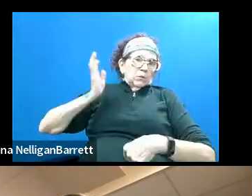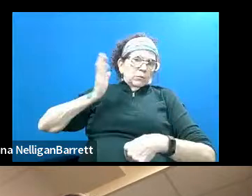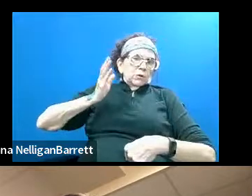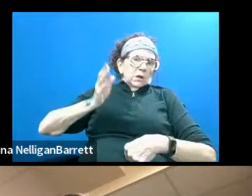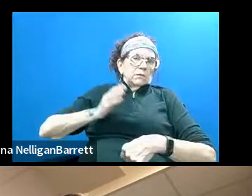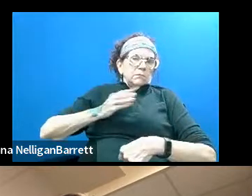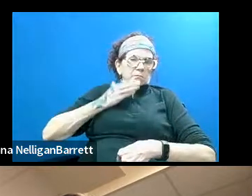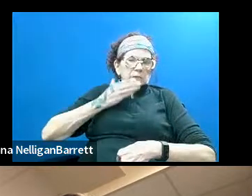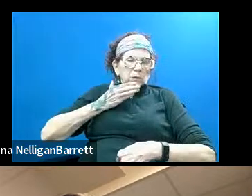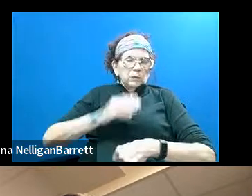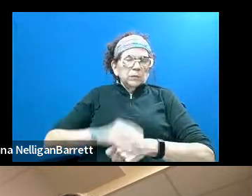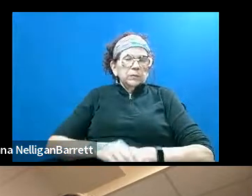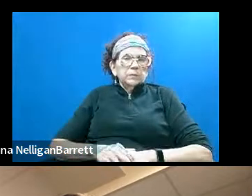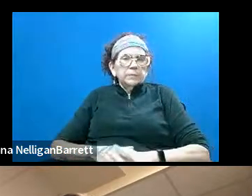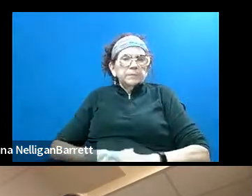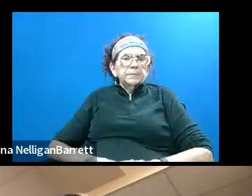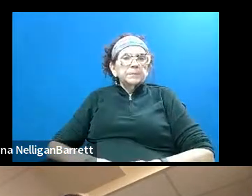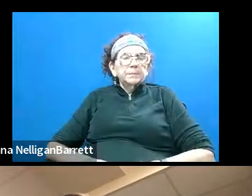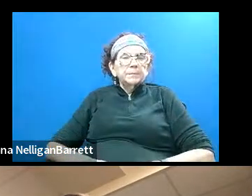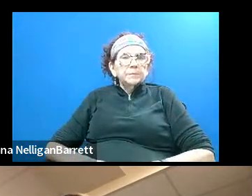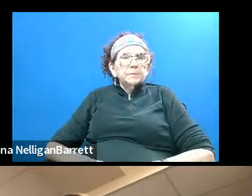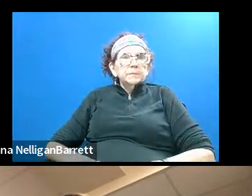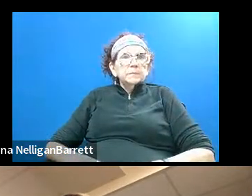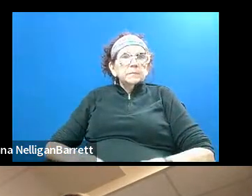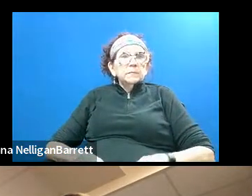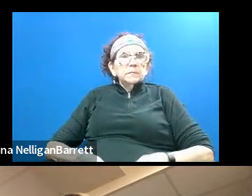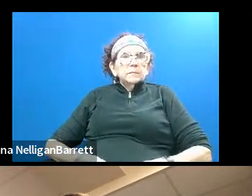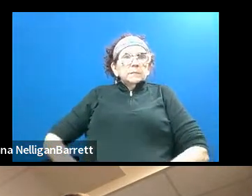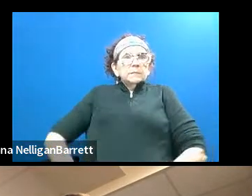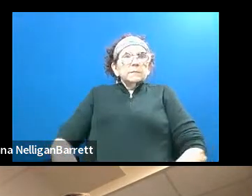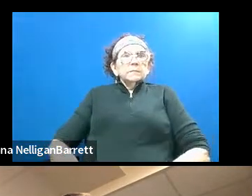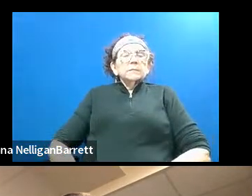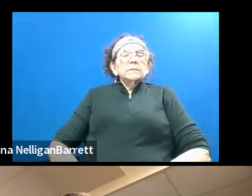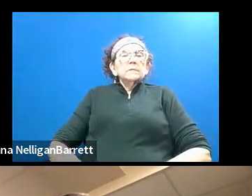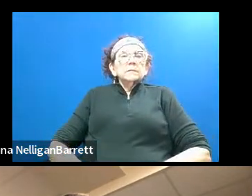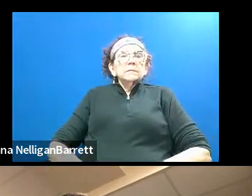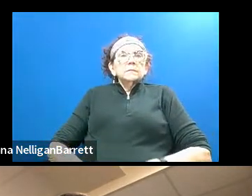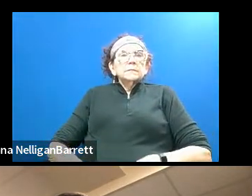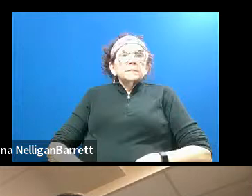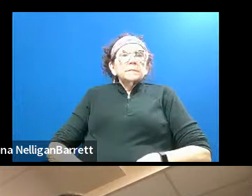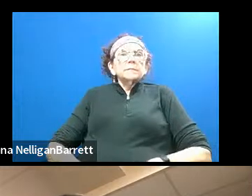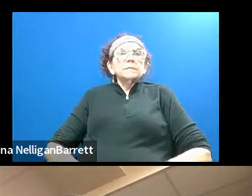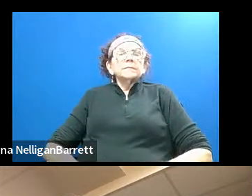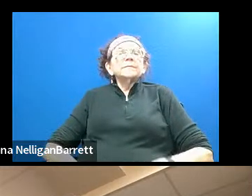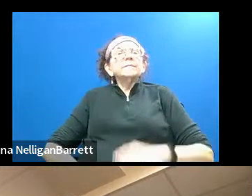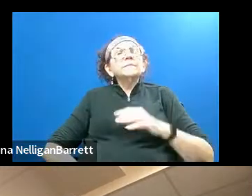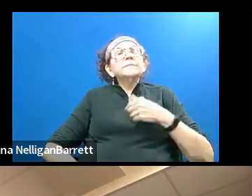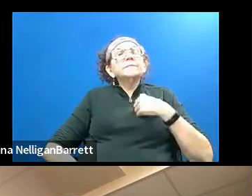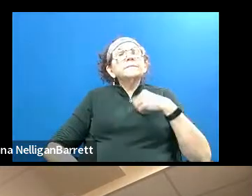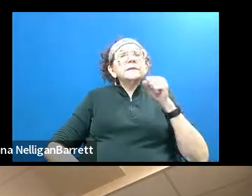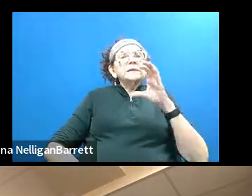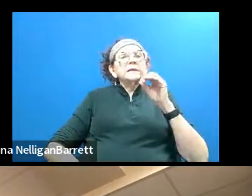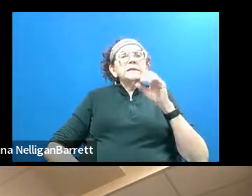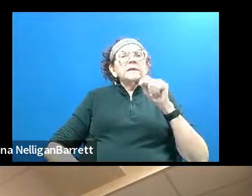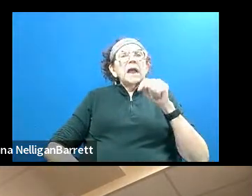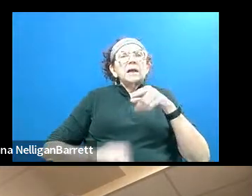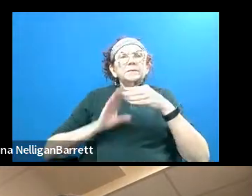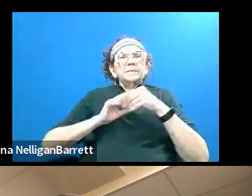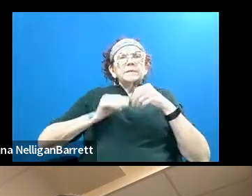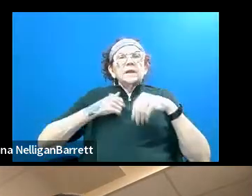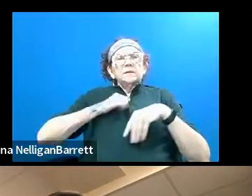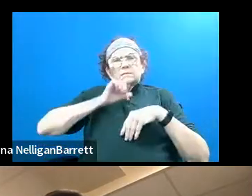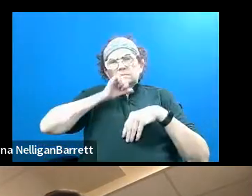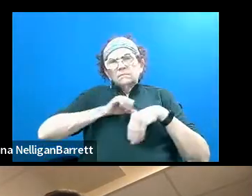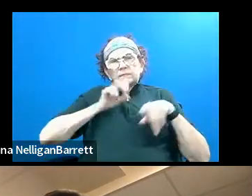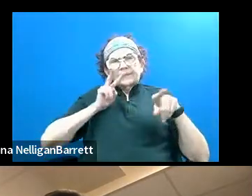Vinny, I'd love to have a few words from you before we and the other funder before we go